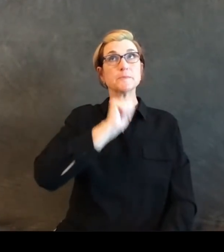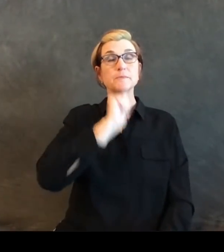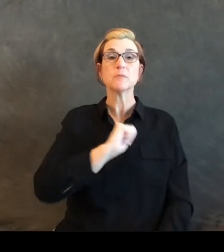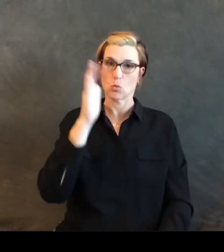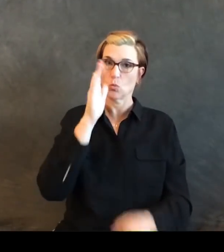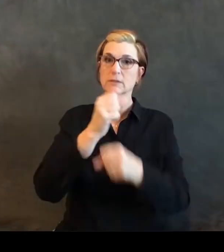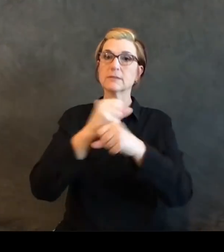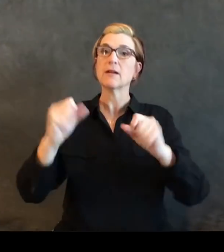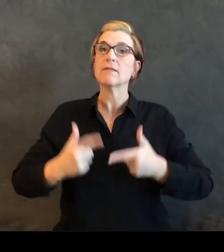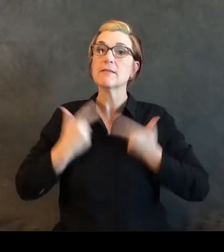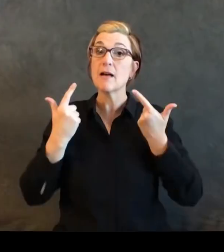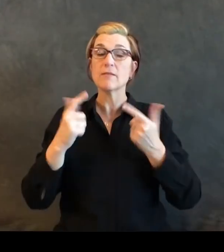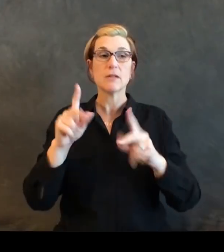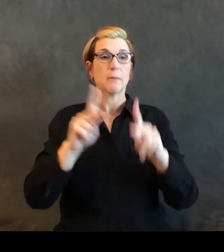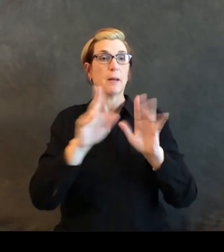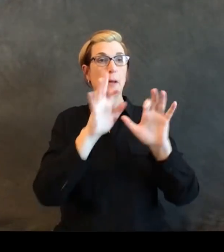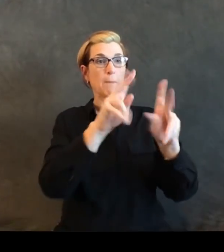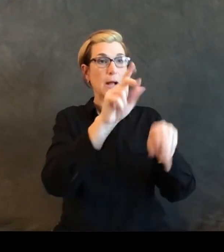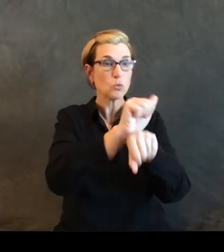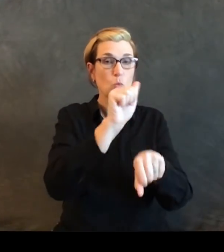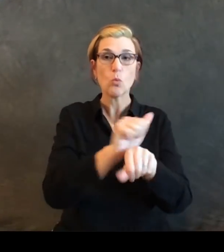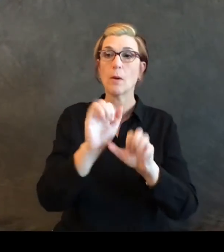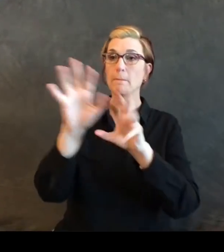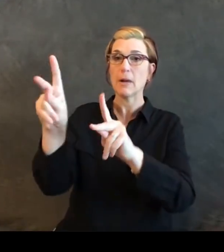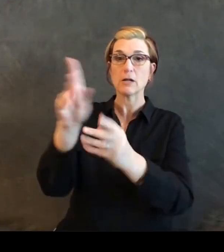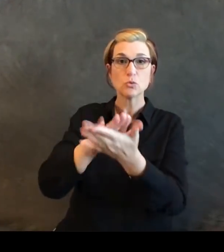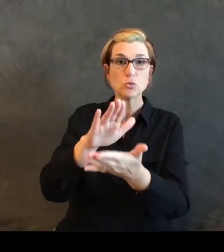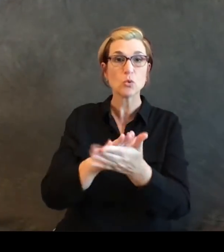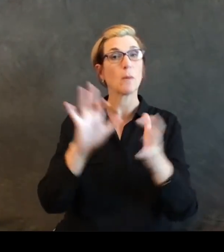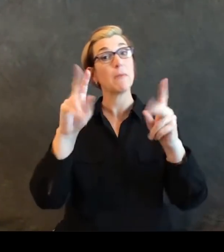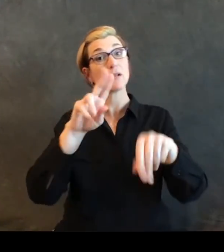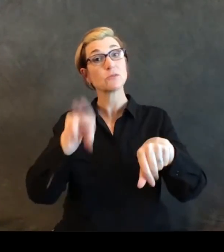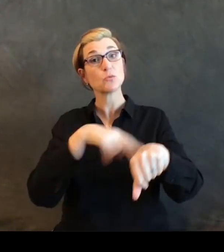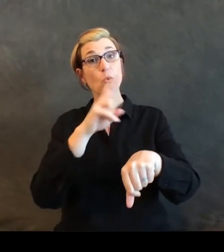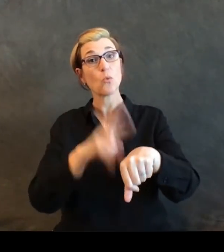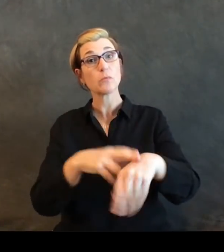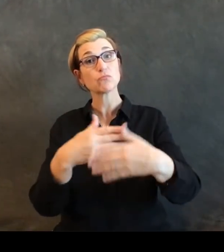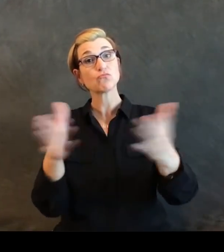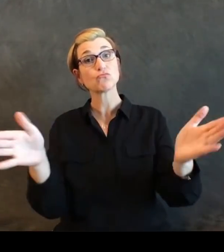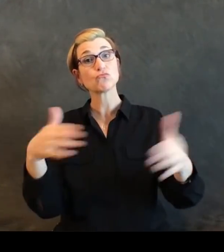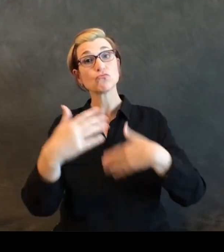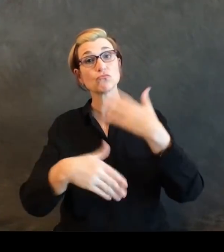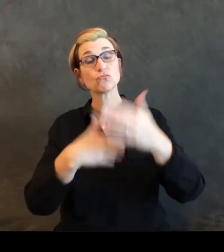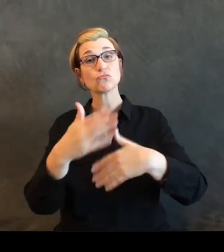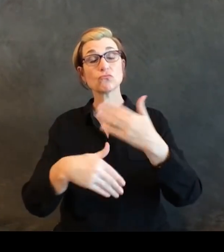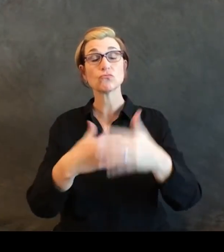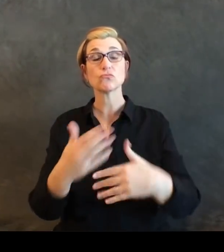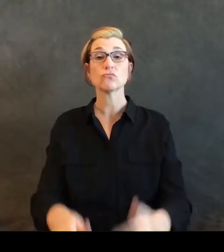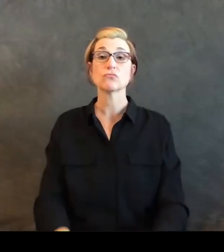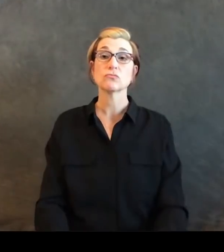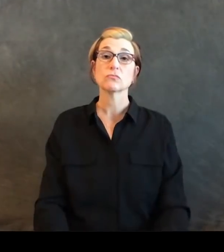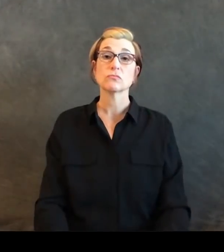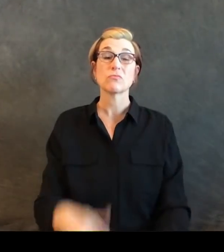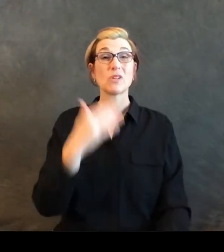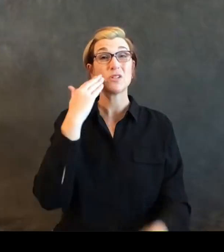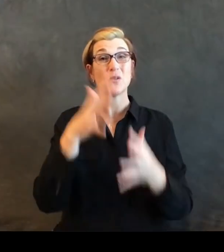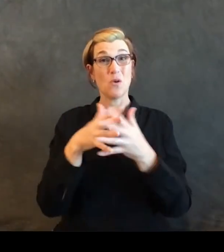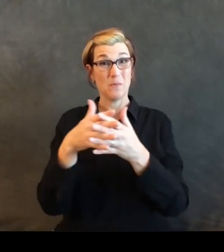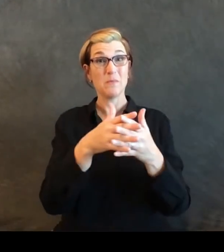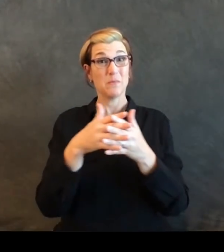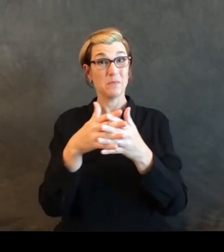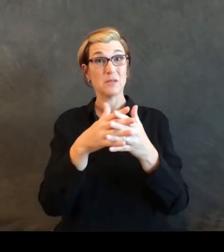to school, and back to normal. And there are large sections of our country probably can go back much sooner